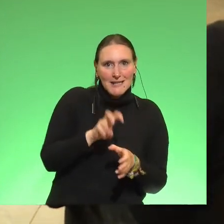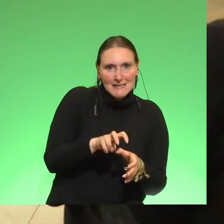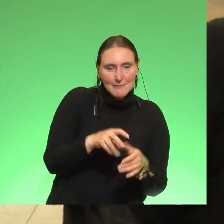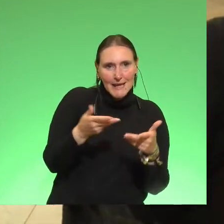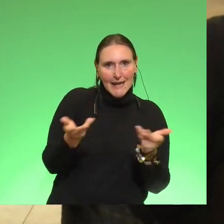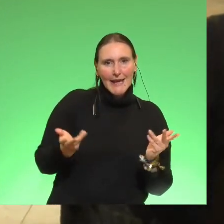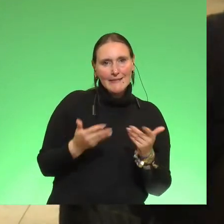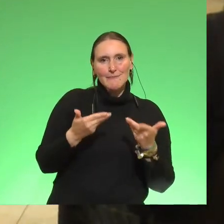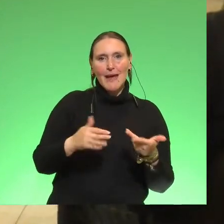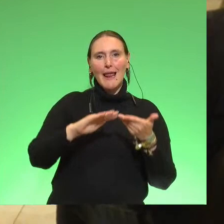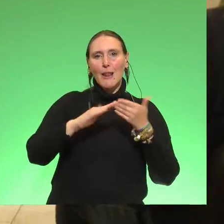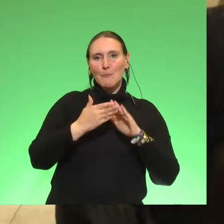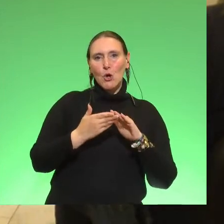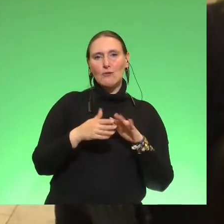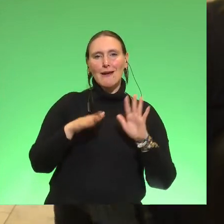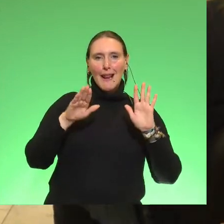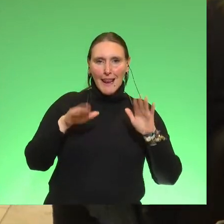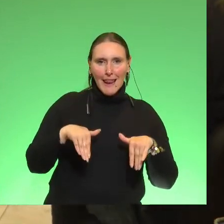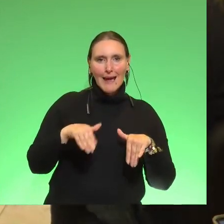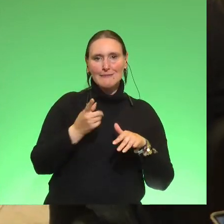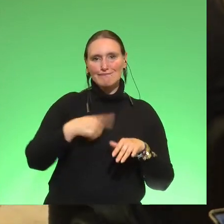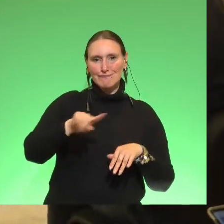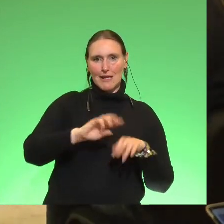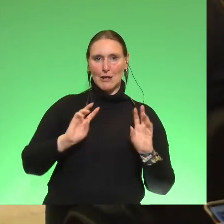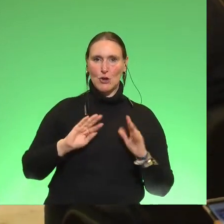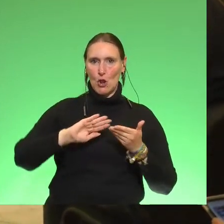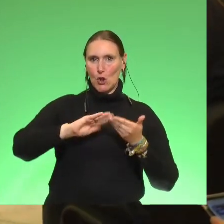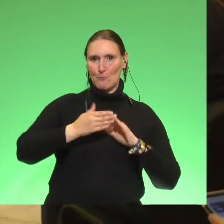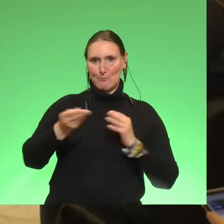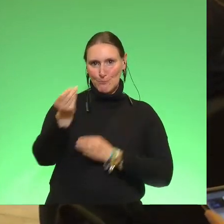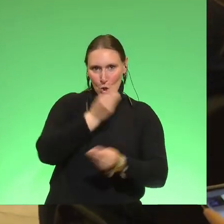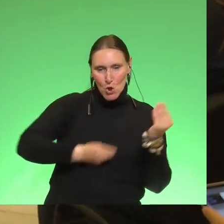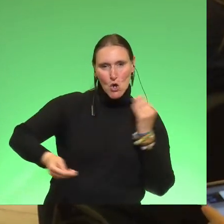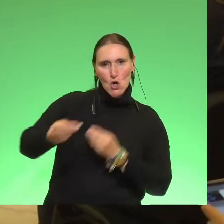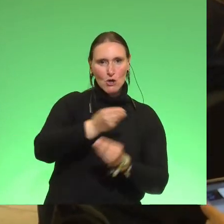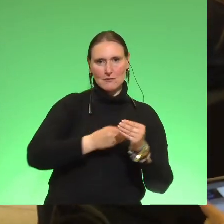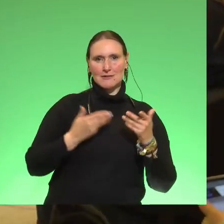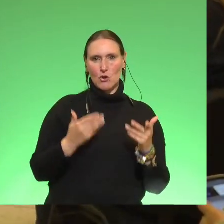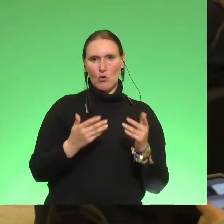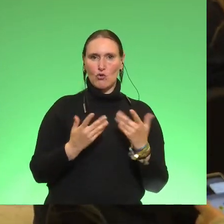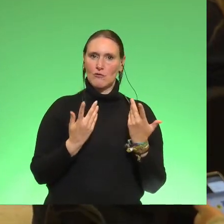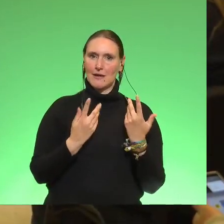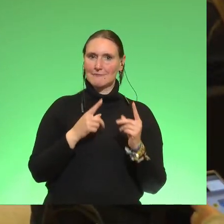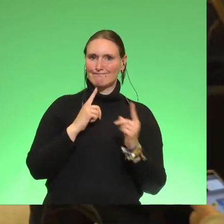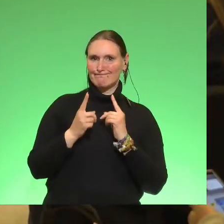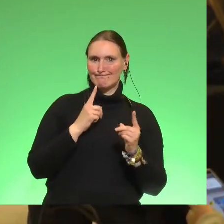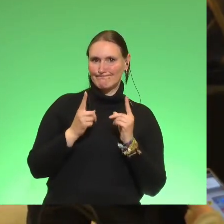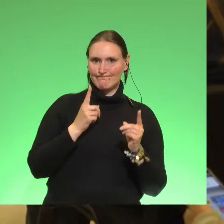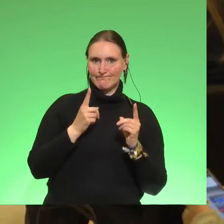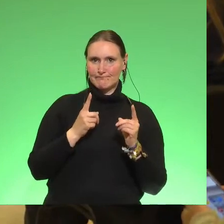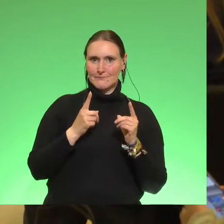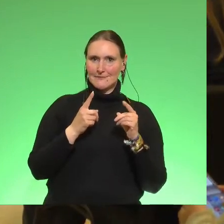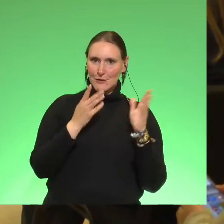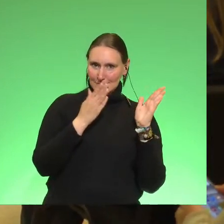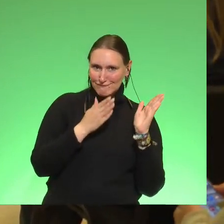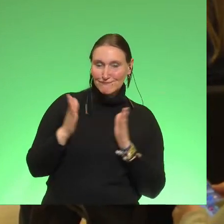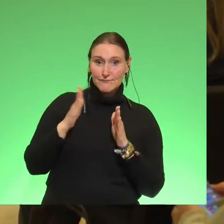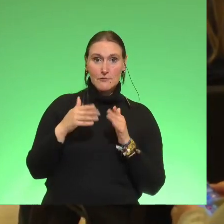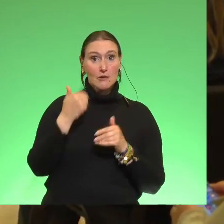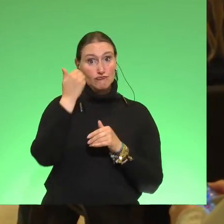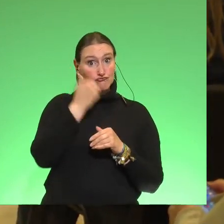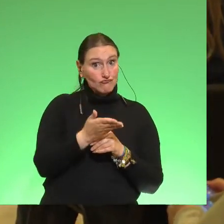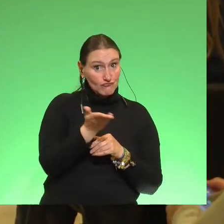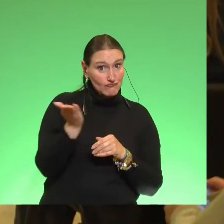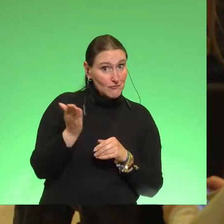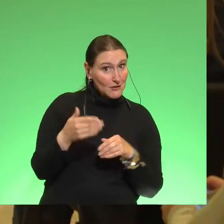there be lumbung kick-start talk series. Please join us again. This is also a call to